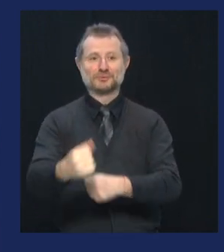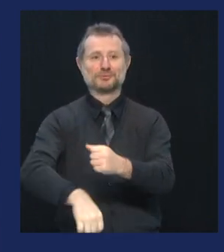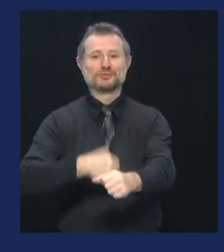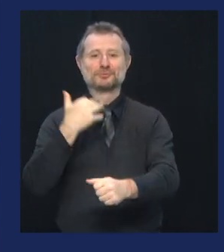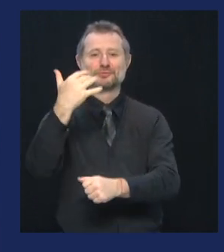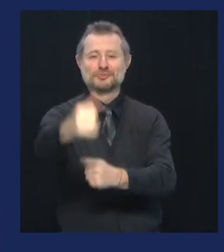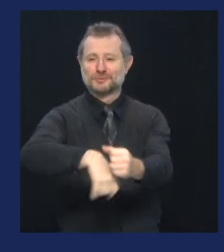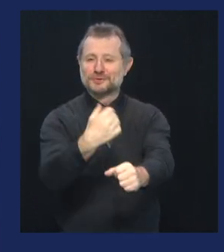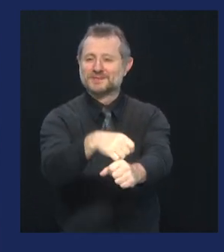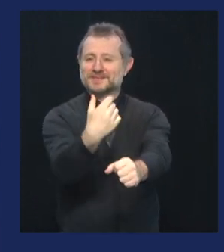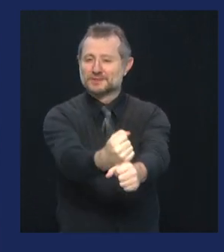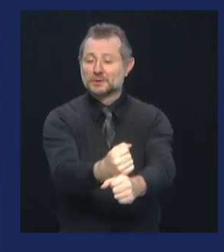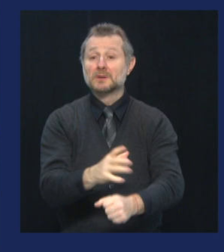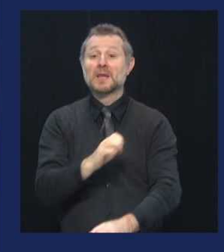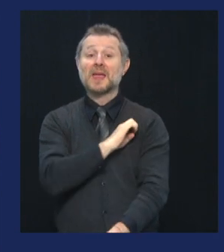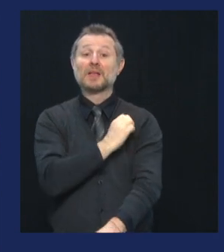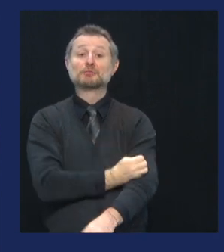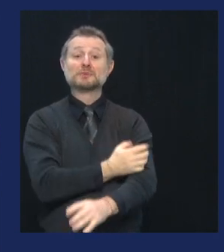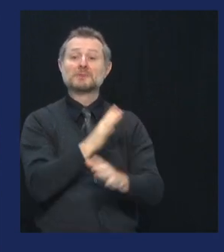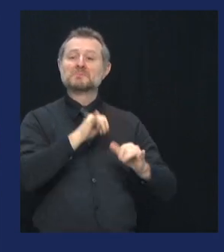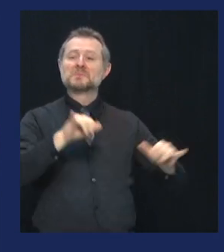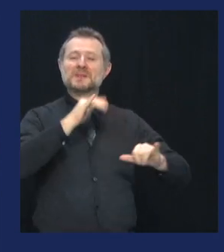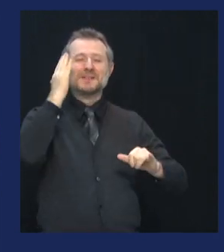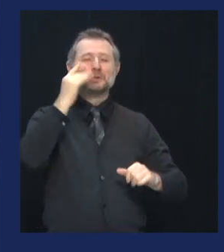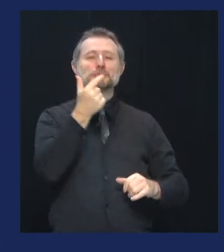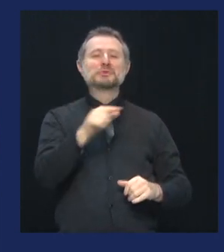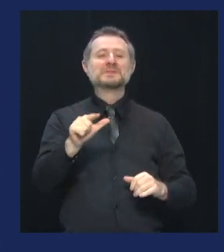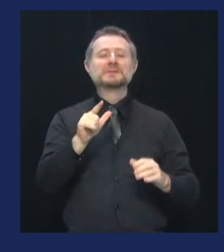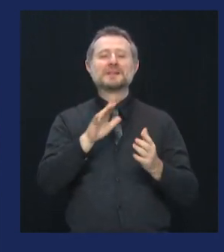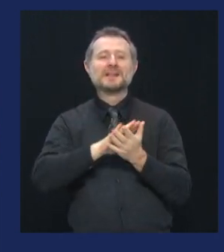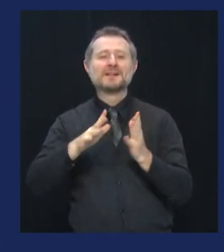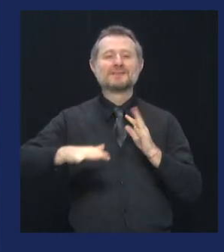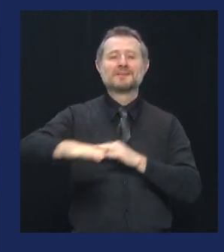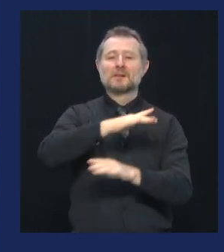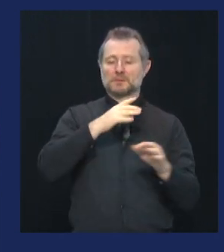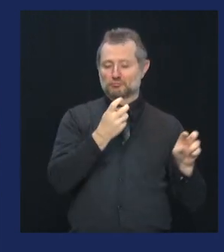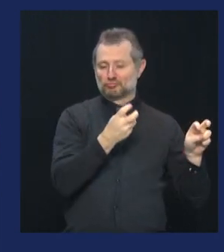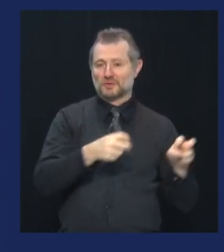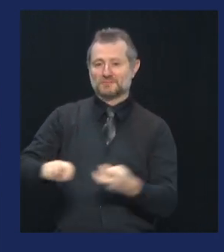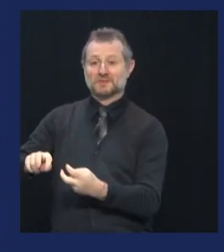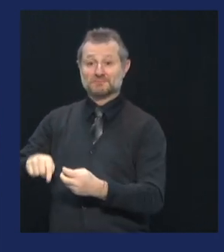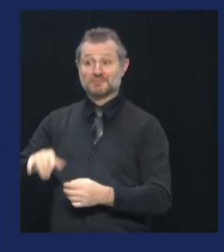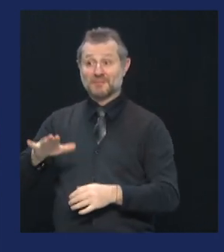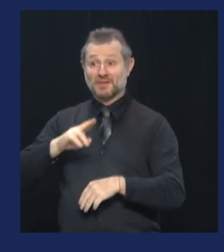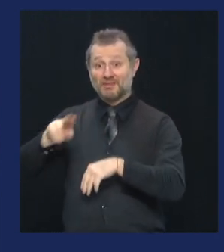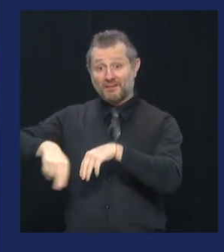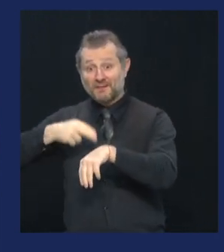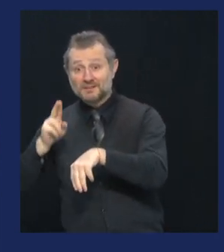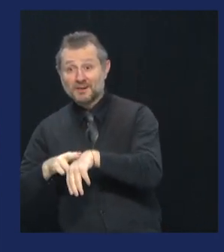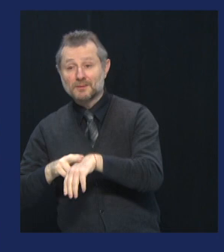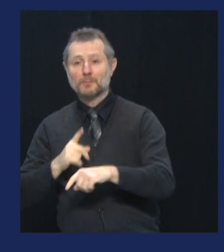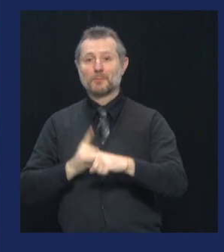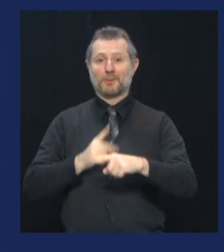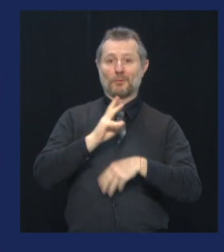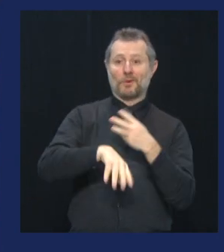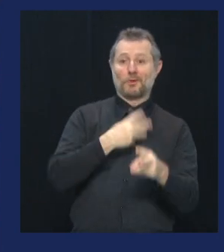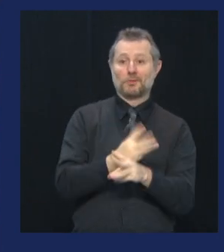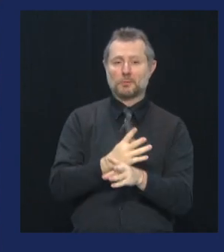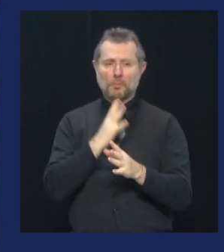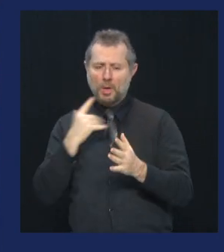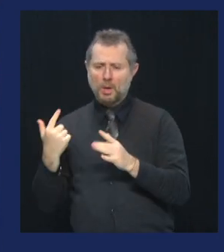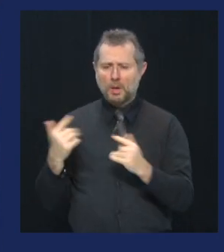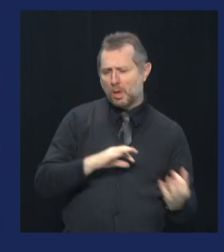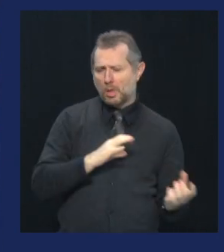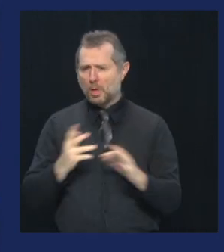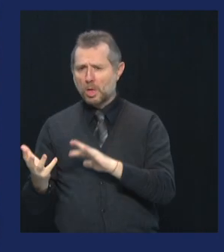a new green energy economy. This nation and the world are beyond the debate of whether climate change is real and